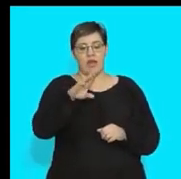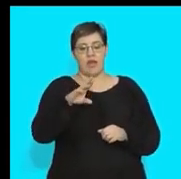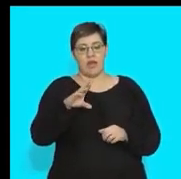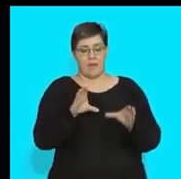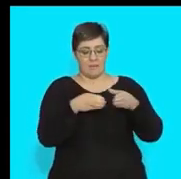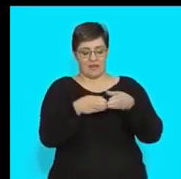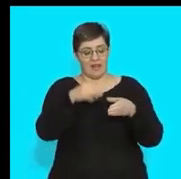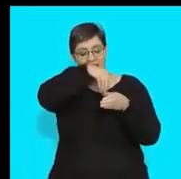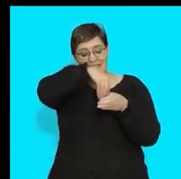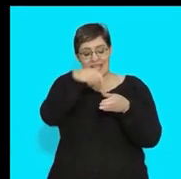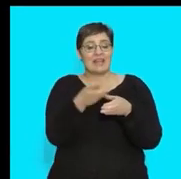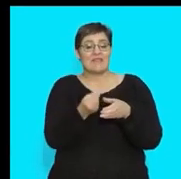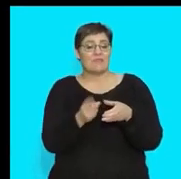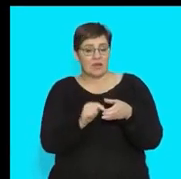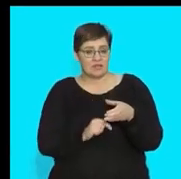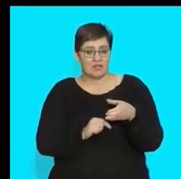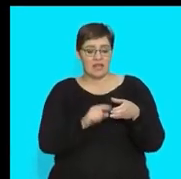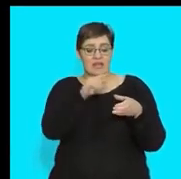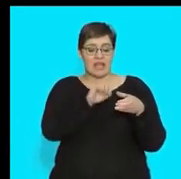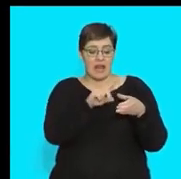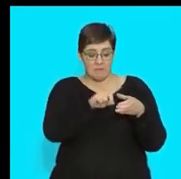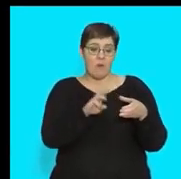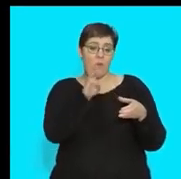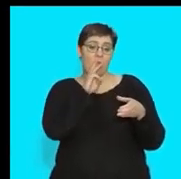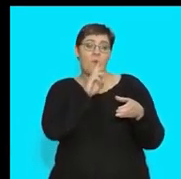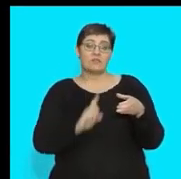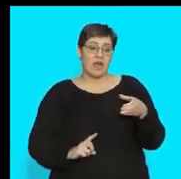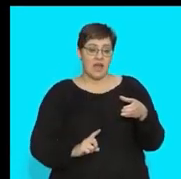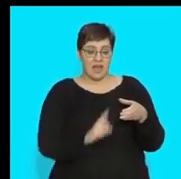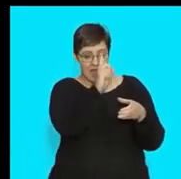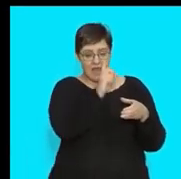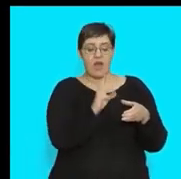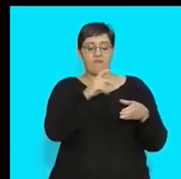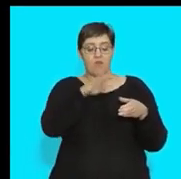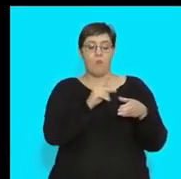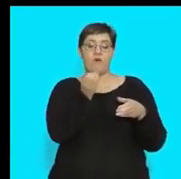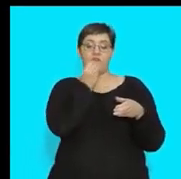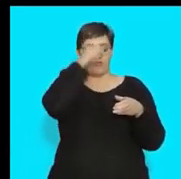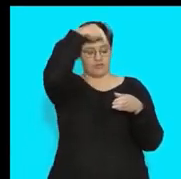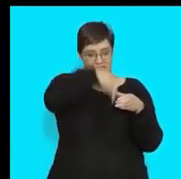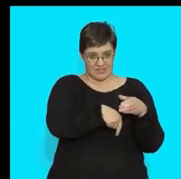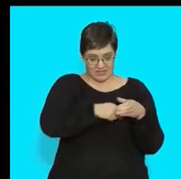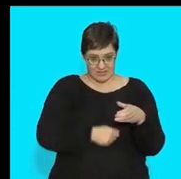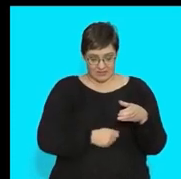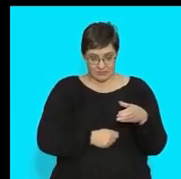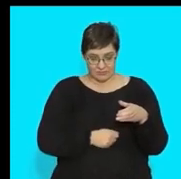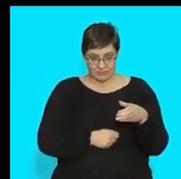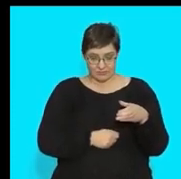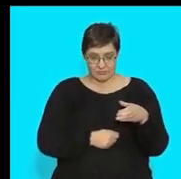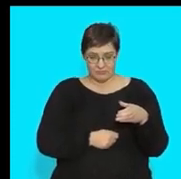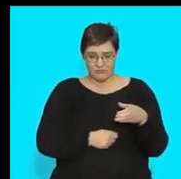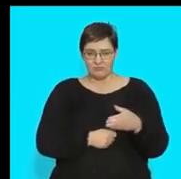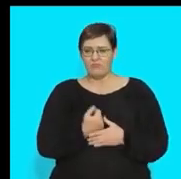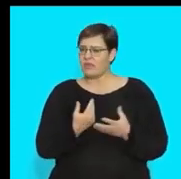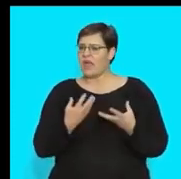bundles. What have they got inside them? Xylem to transport water, phloem to transport, all right,